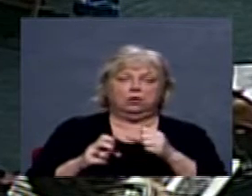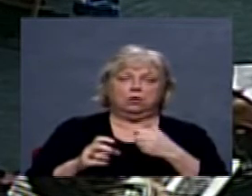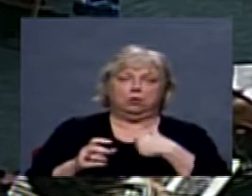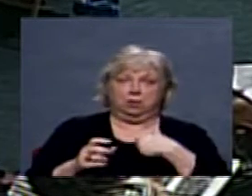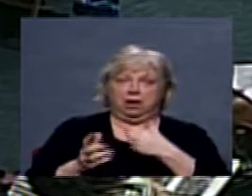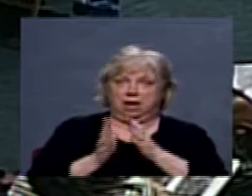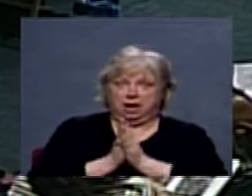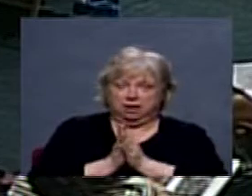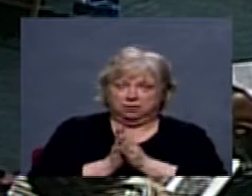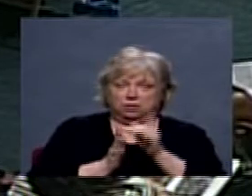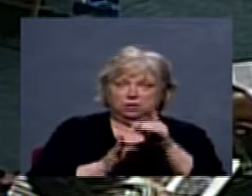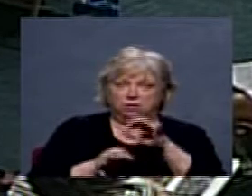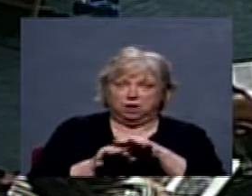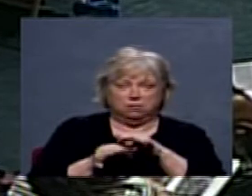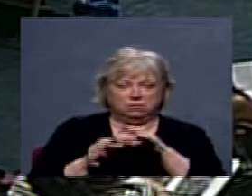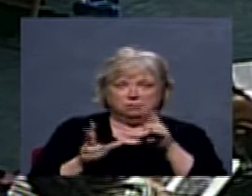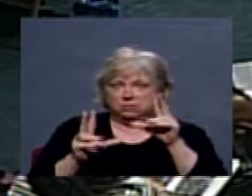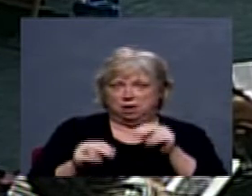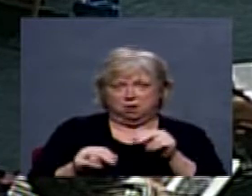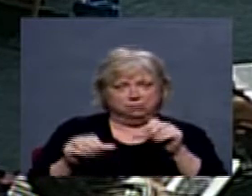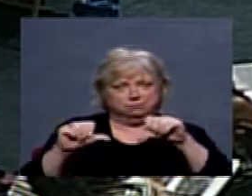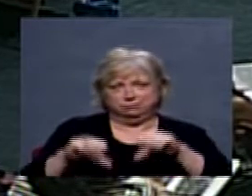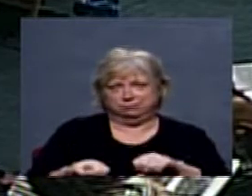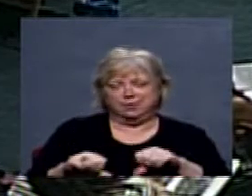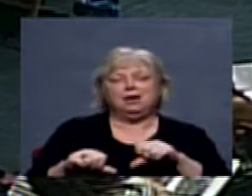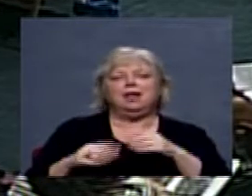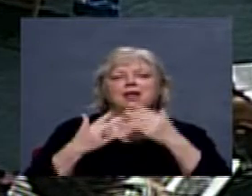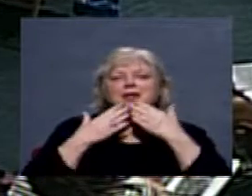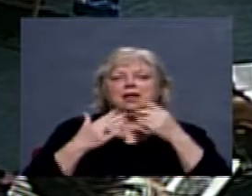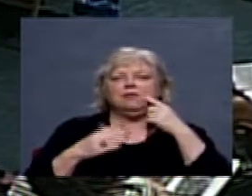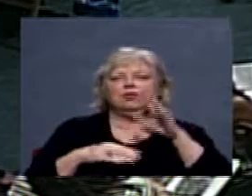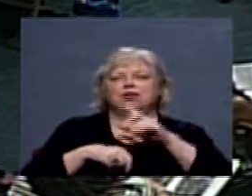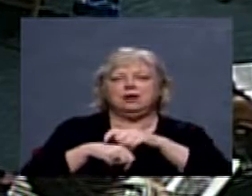it. Thank you for your time. Thank you for your consideration. Thank you, Ms. Crane.